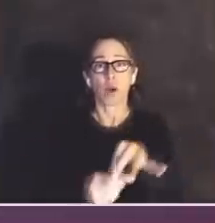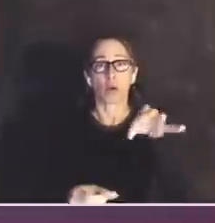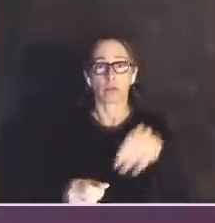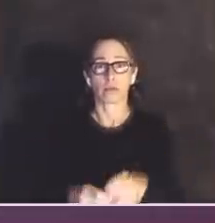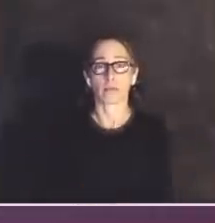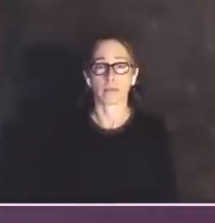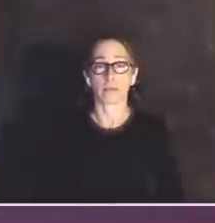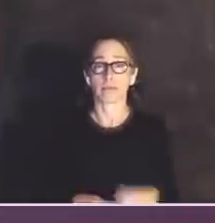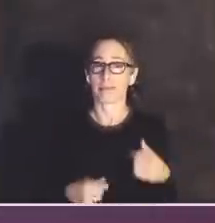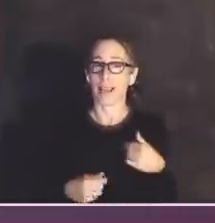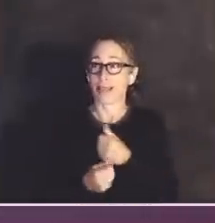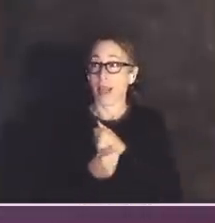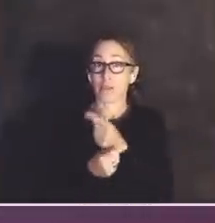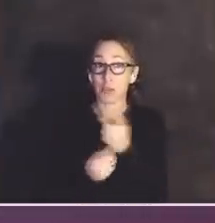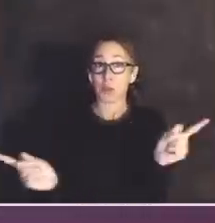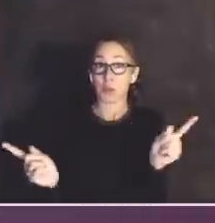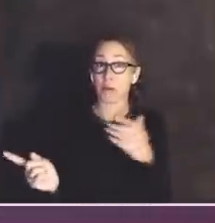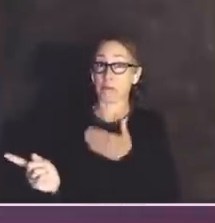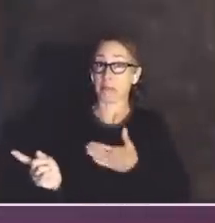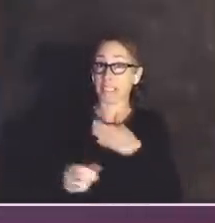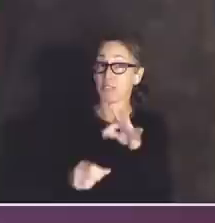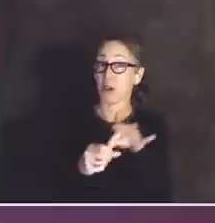And I love you, so please vote.